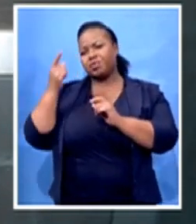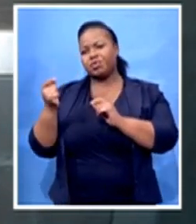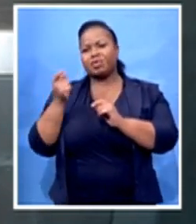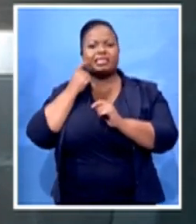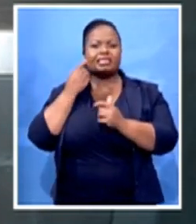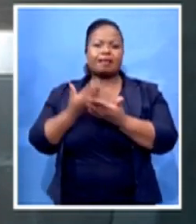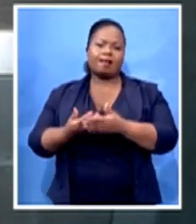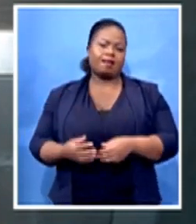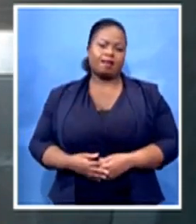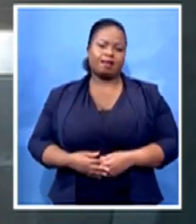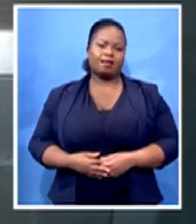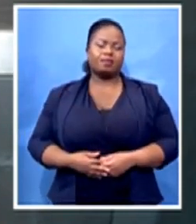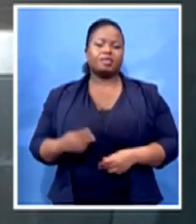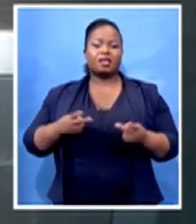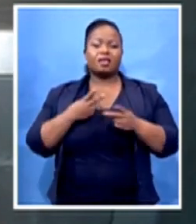now.